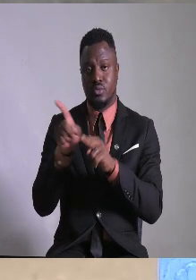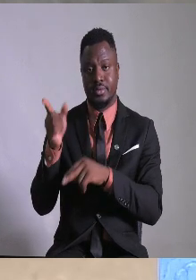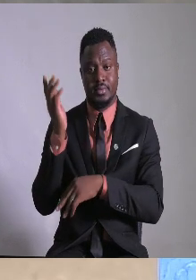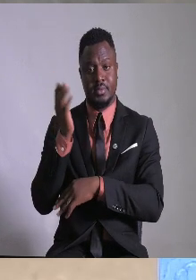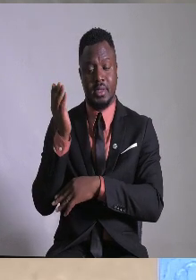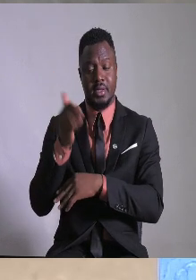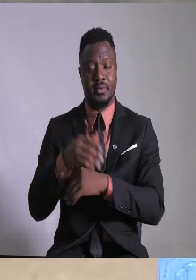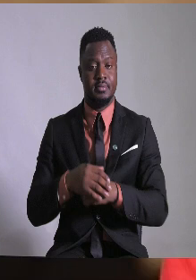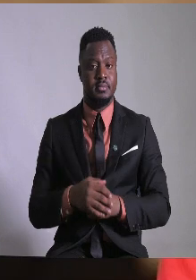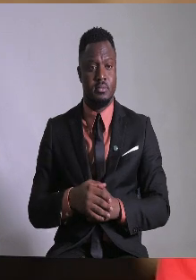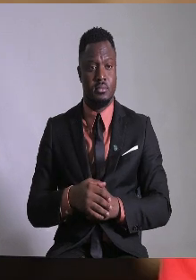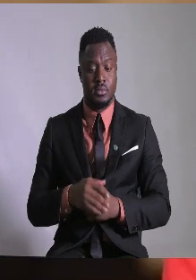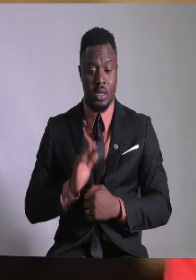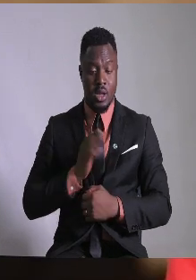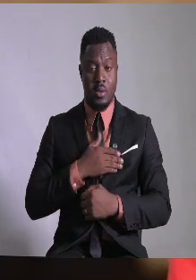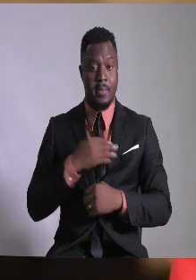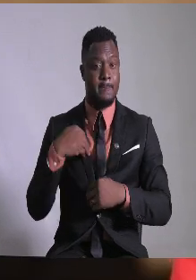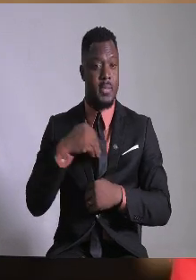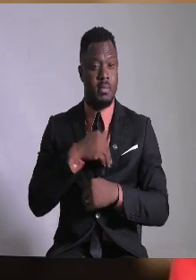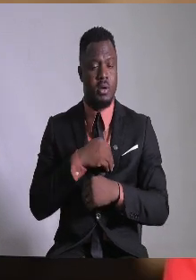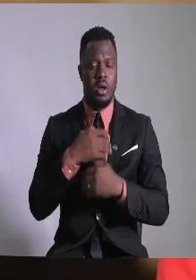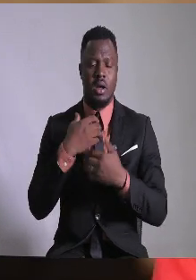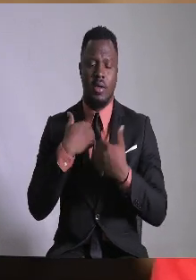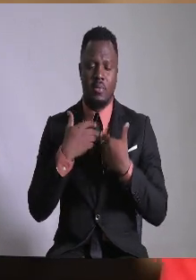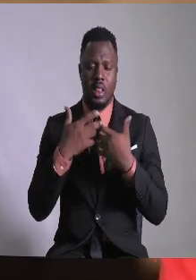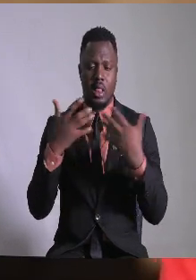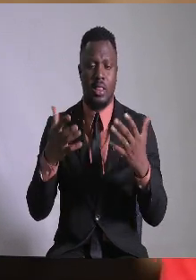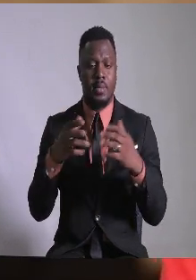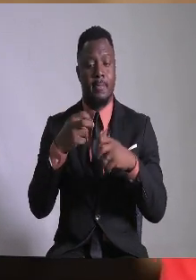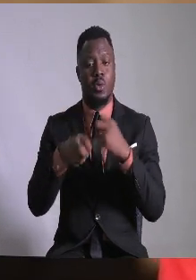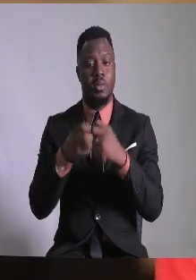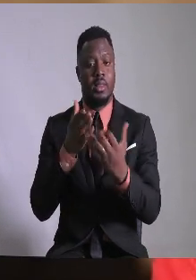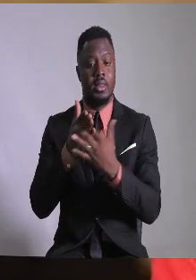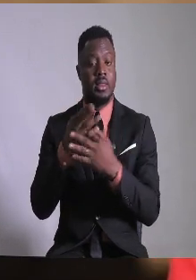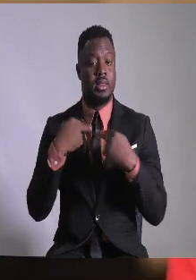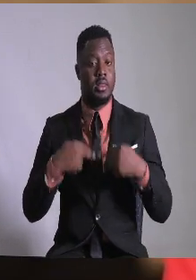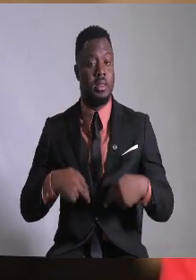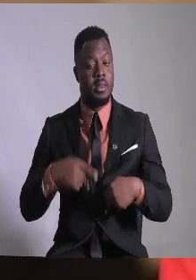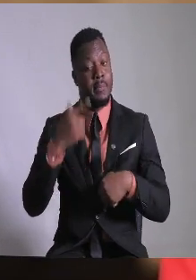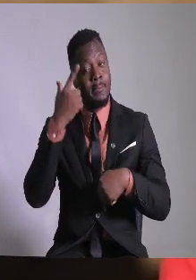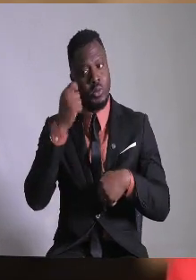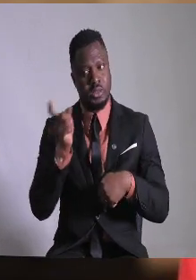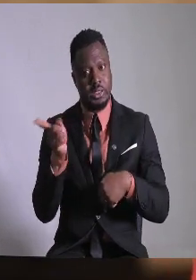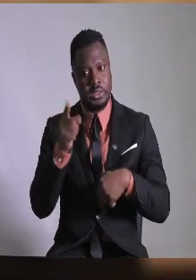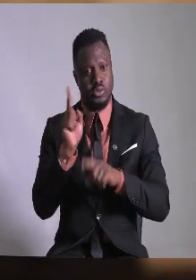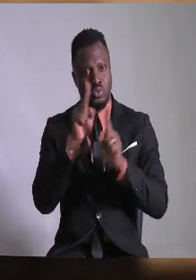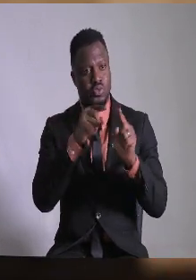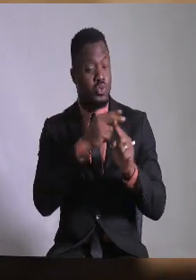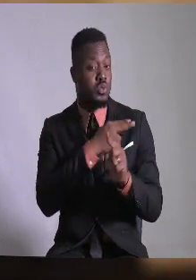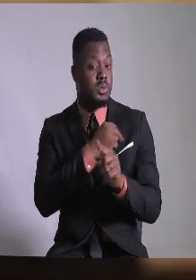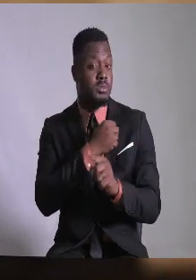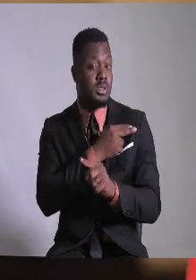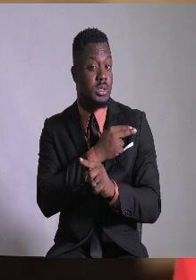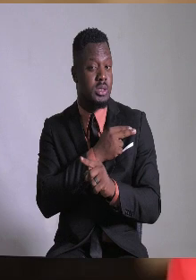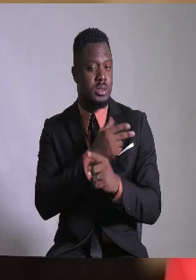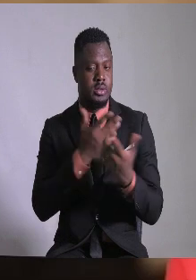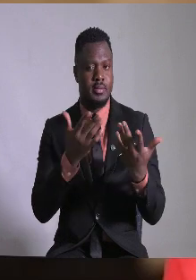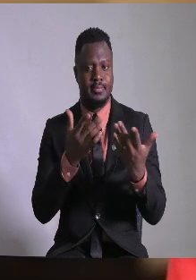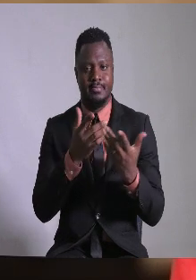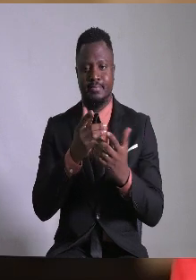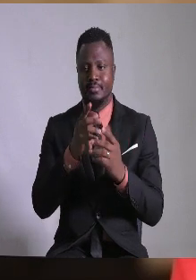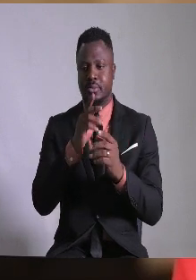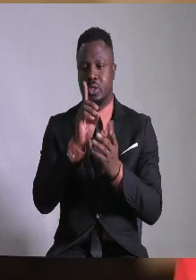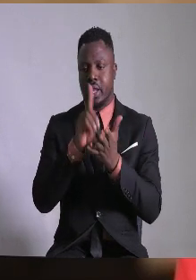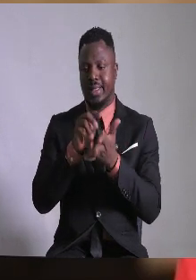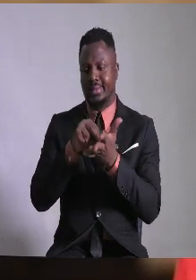Union, speaking. Our members used to have problems accessing health because most of them, when they go to the hospital, they